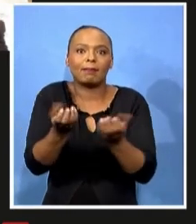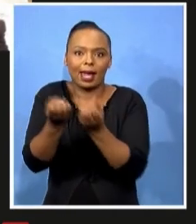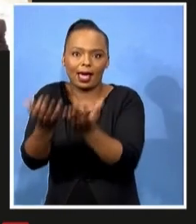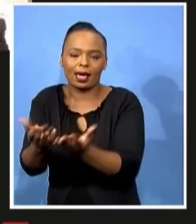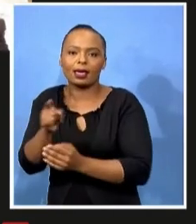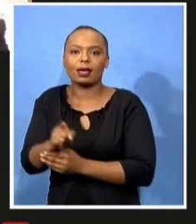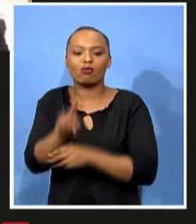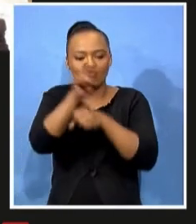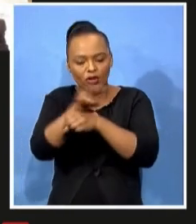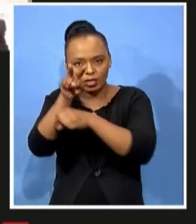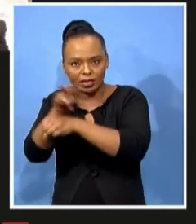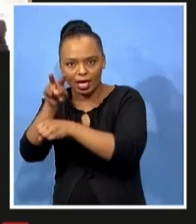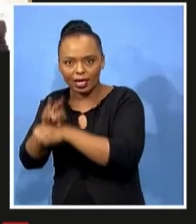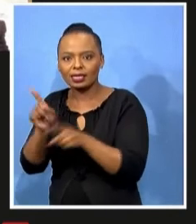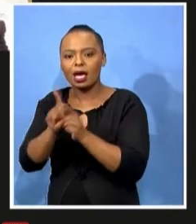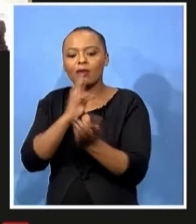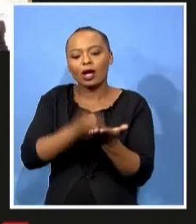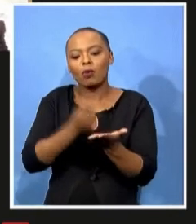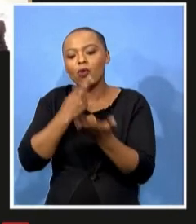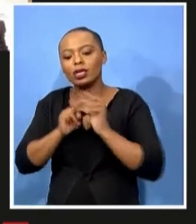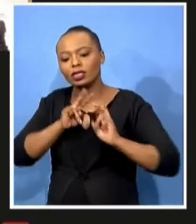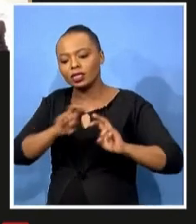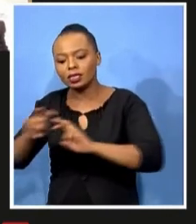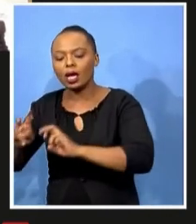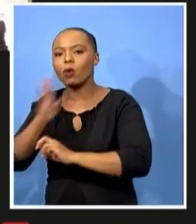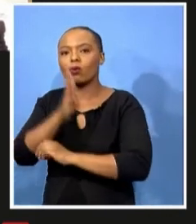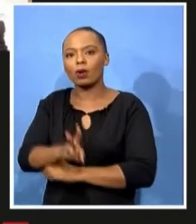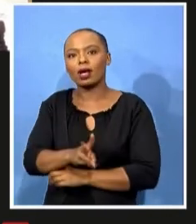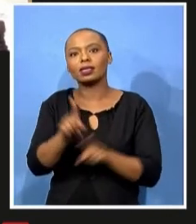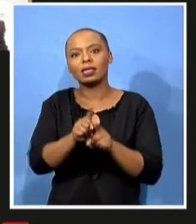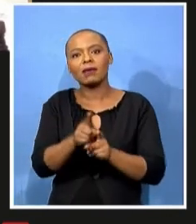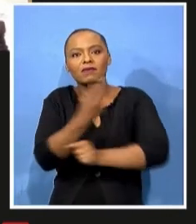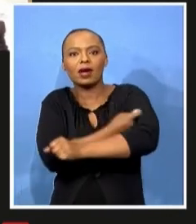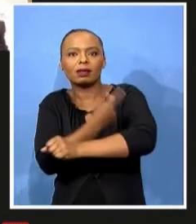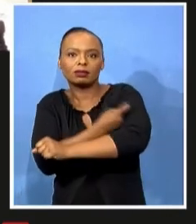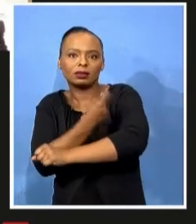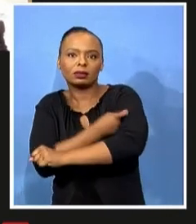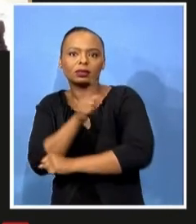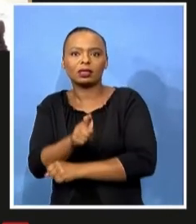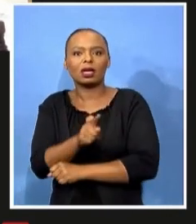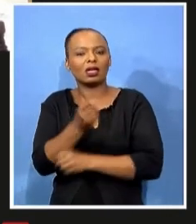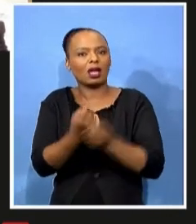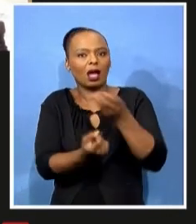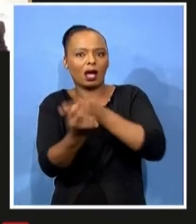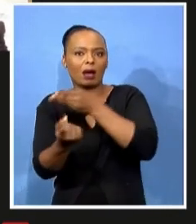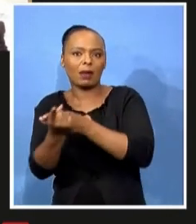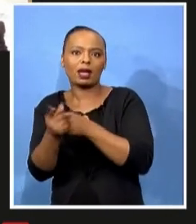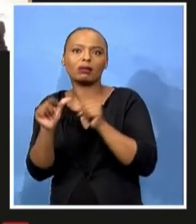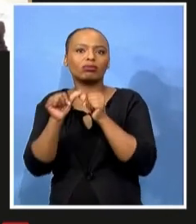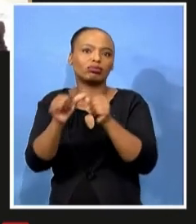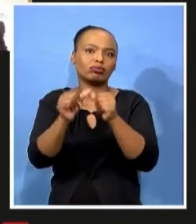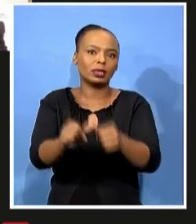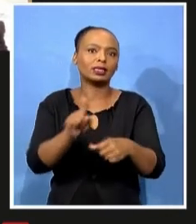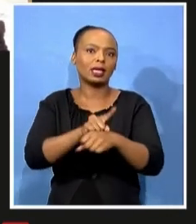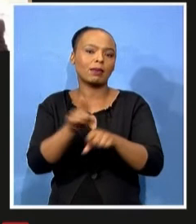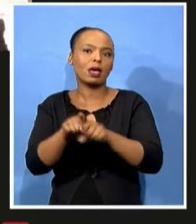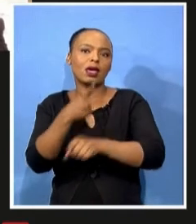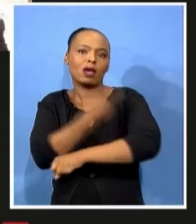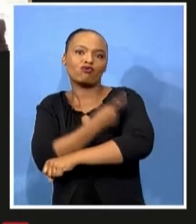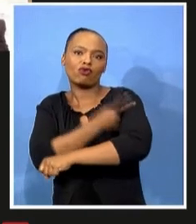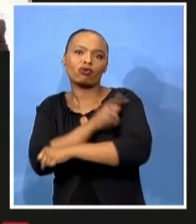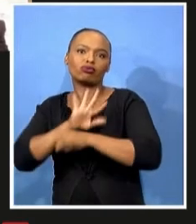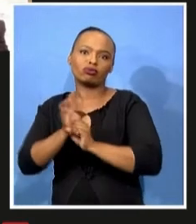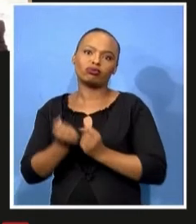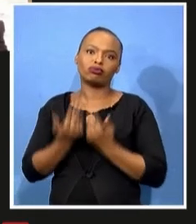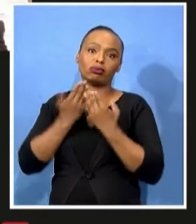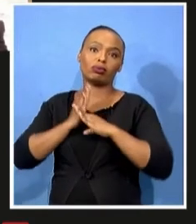uptake, adverse effects, events following immunization. All of these are issues that you have to actually monitor with